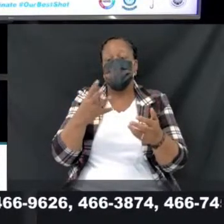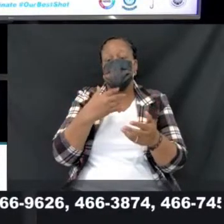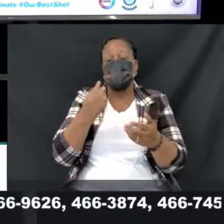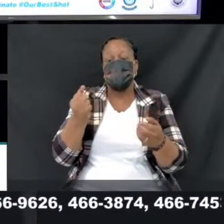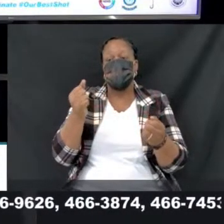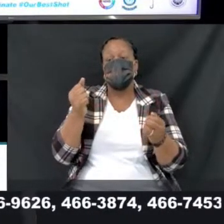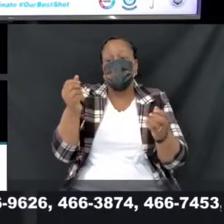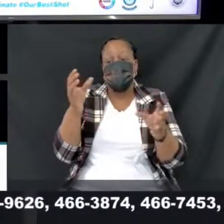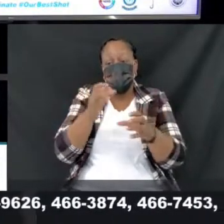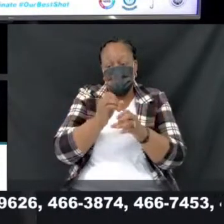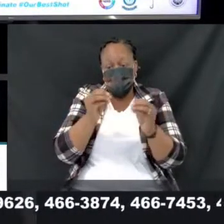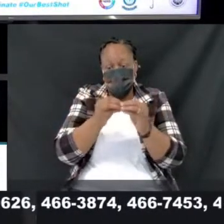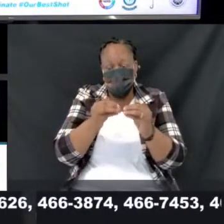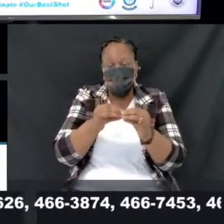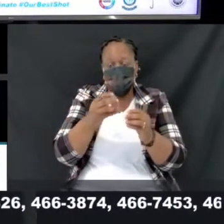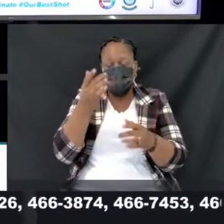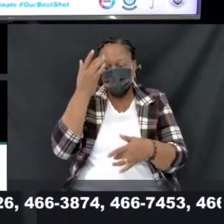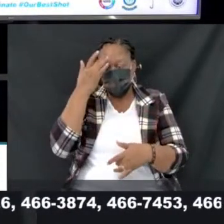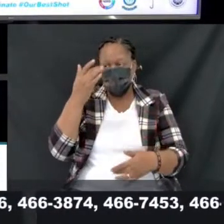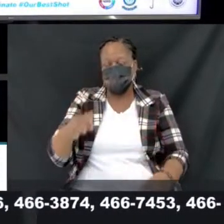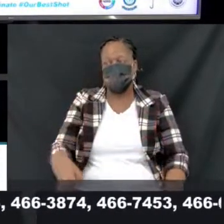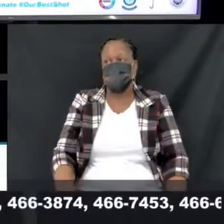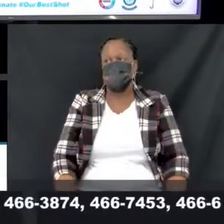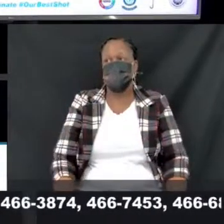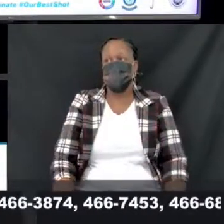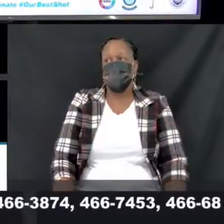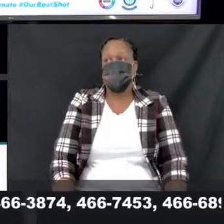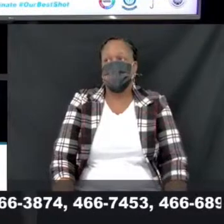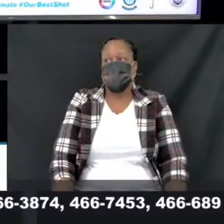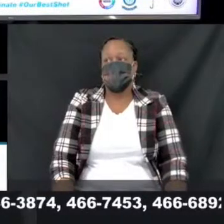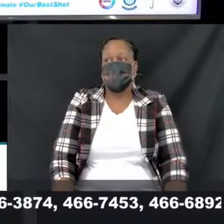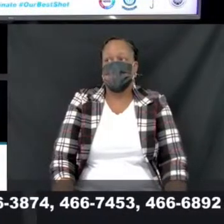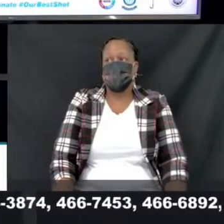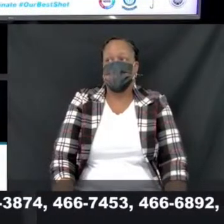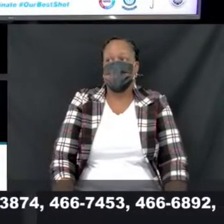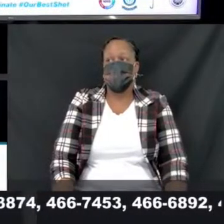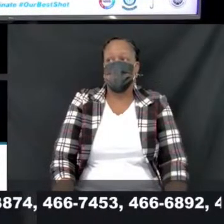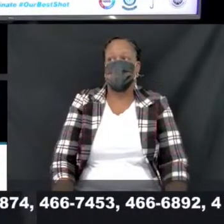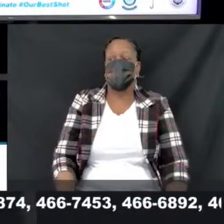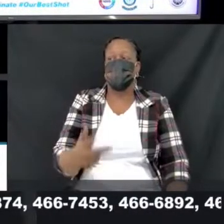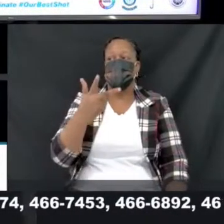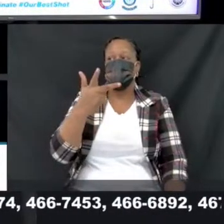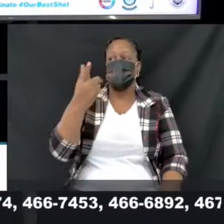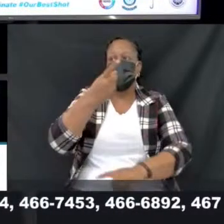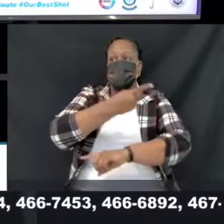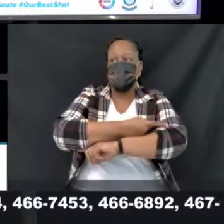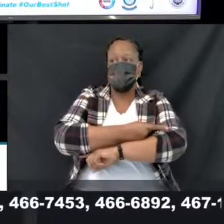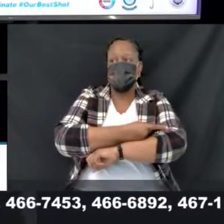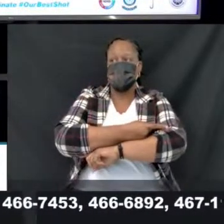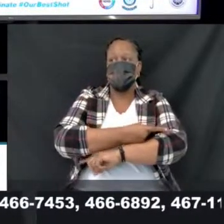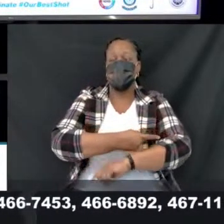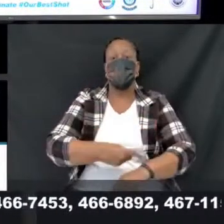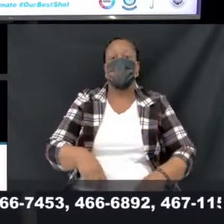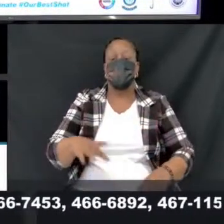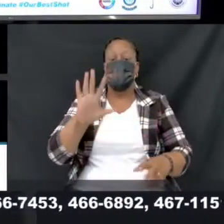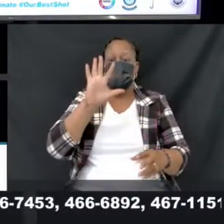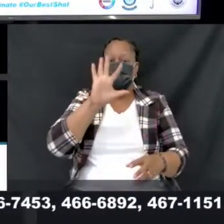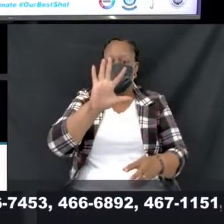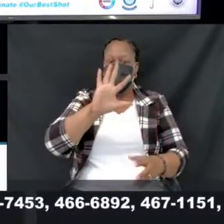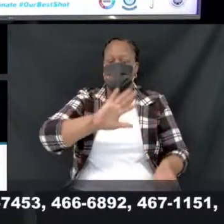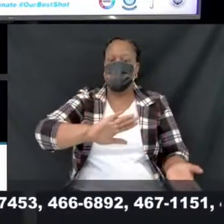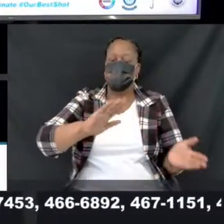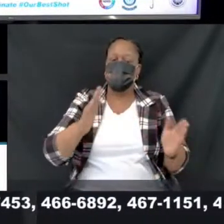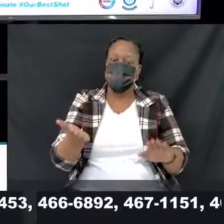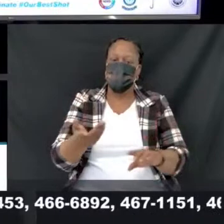conditions will remain most vulnerable. We have, over the last 3 days, added a total of 5 deaths